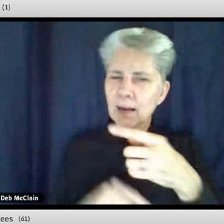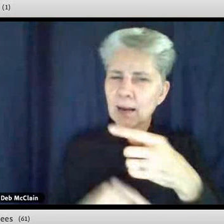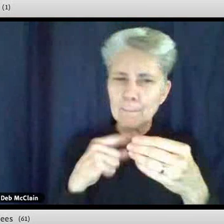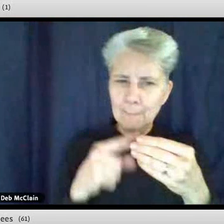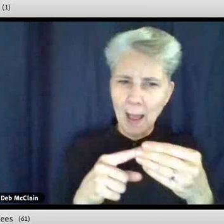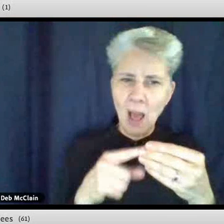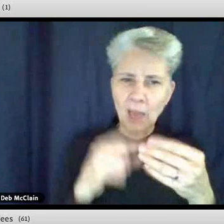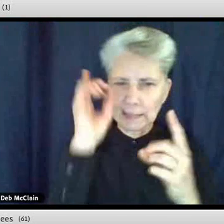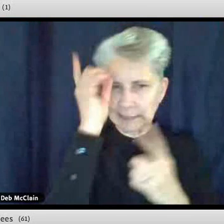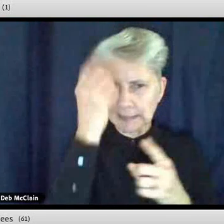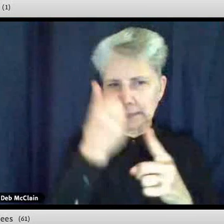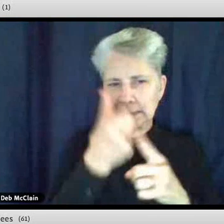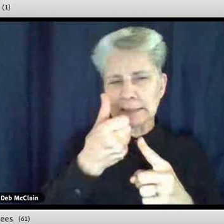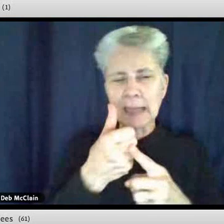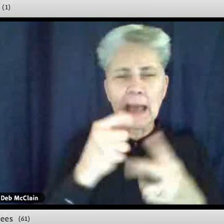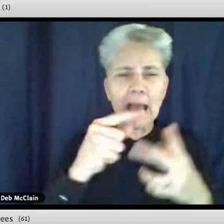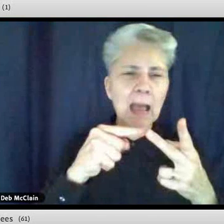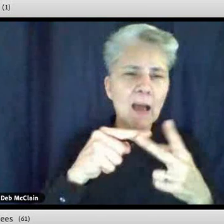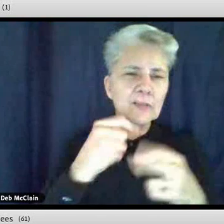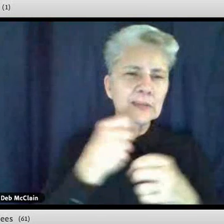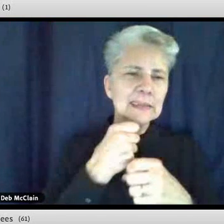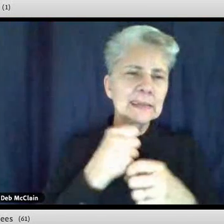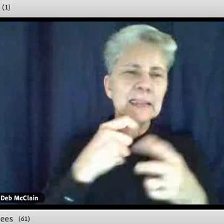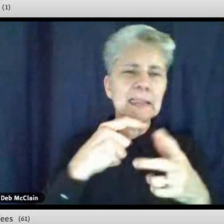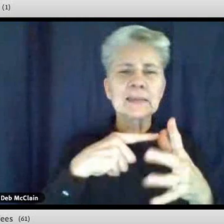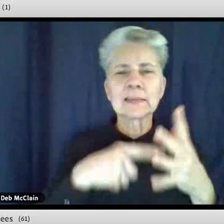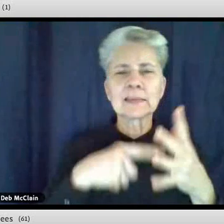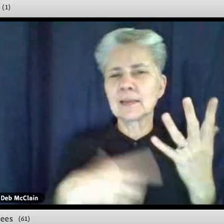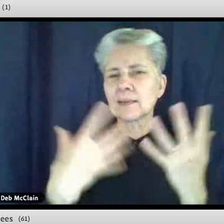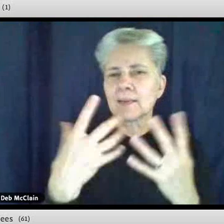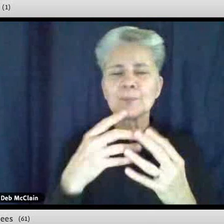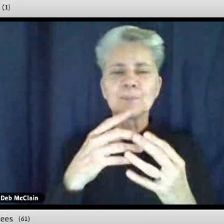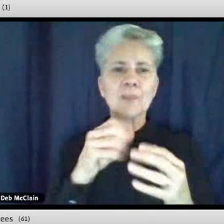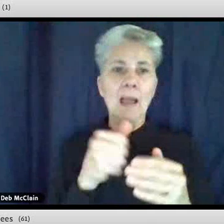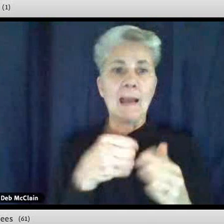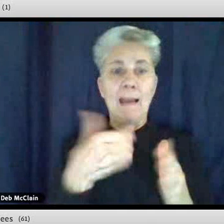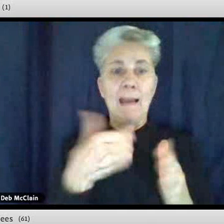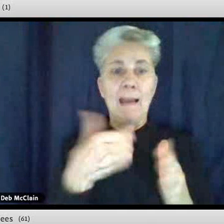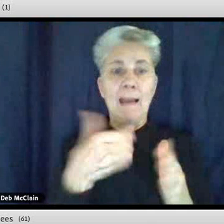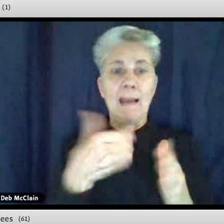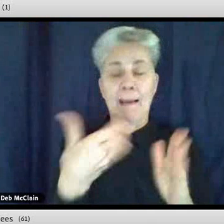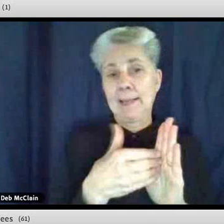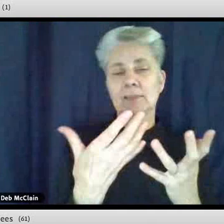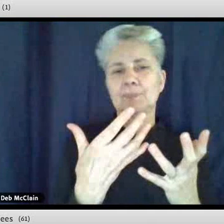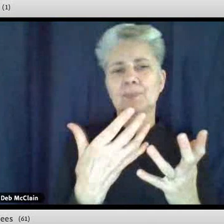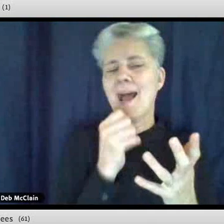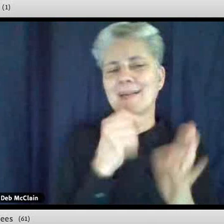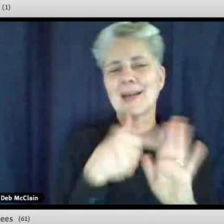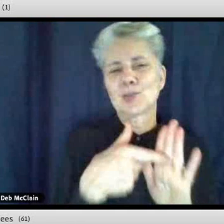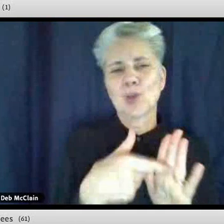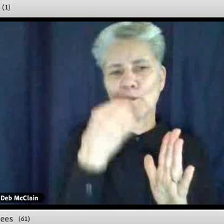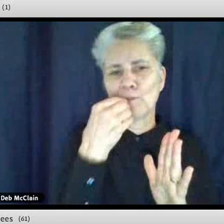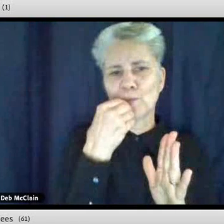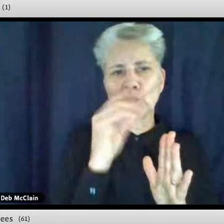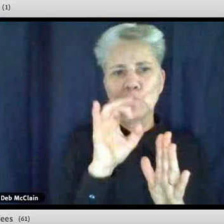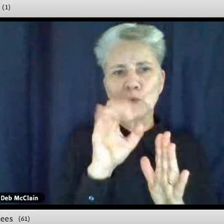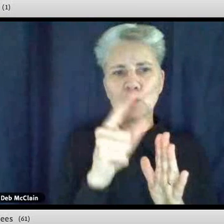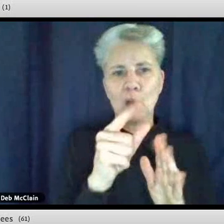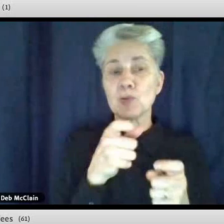for kind of information on the disease itself, statistics.